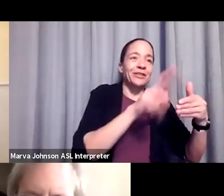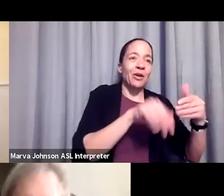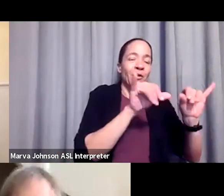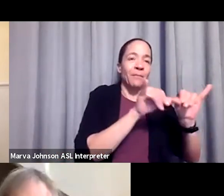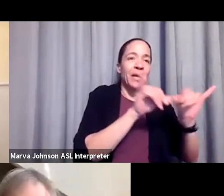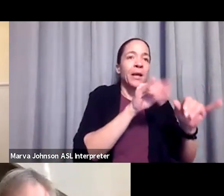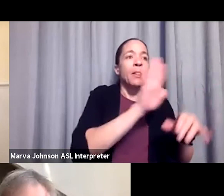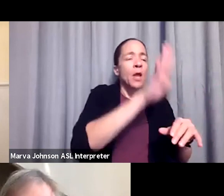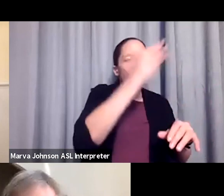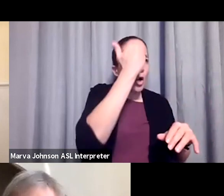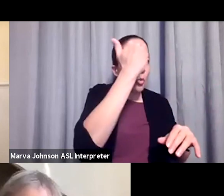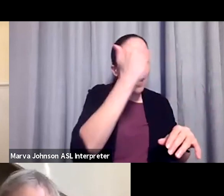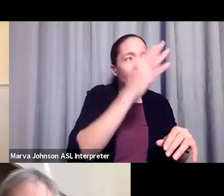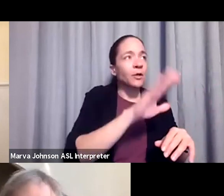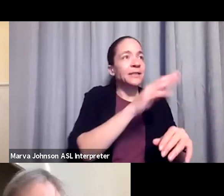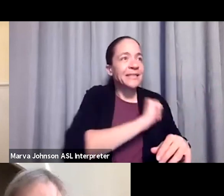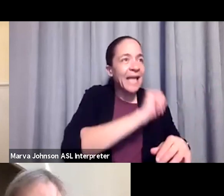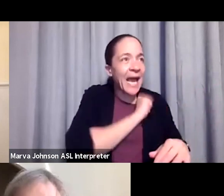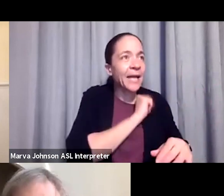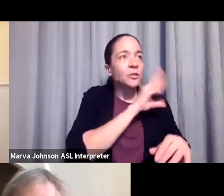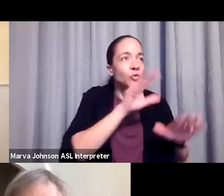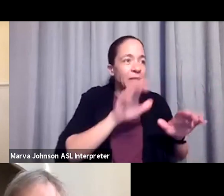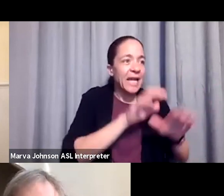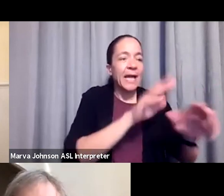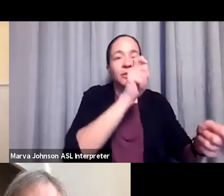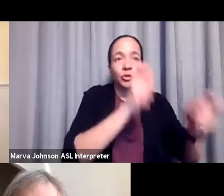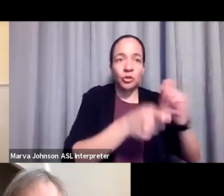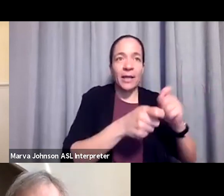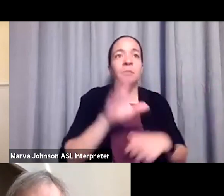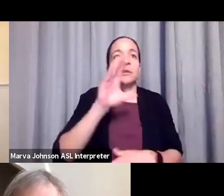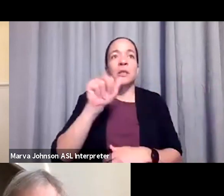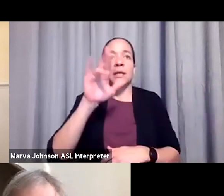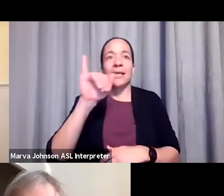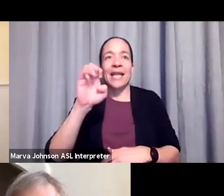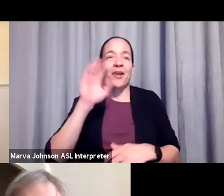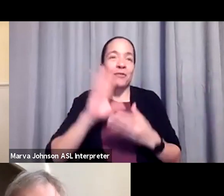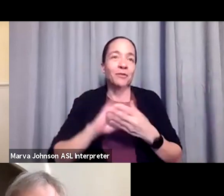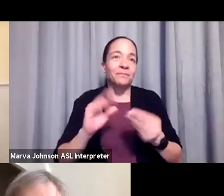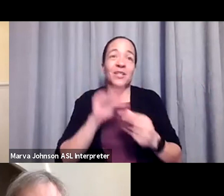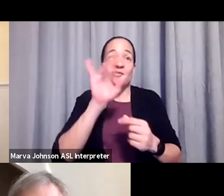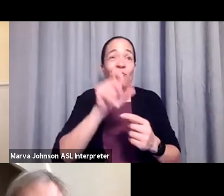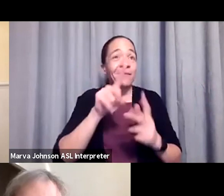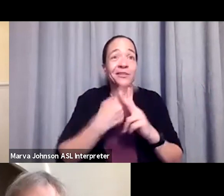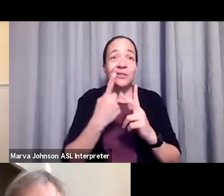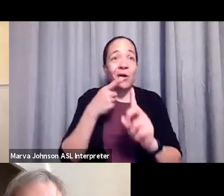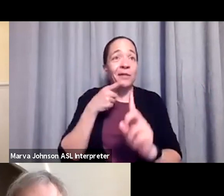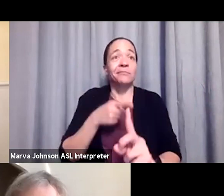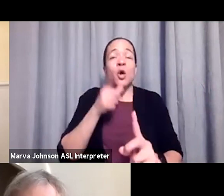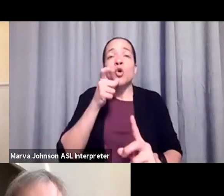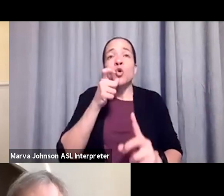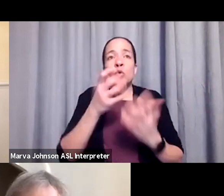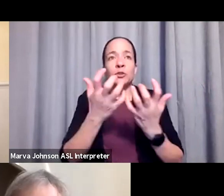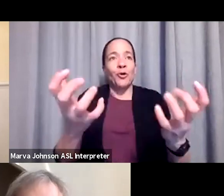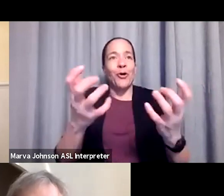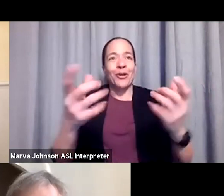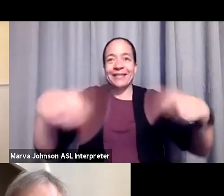awareness, attitudes, and actions. So as Carrie will counsel, you always got to start there with who's our audience? What do we need